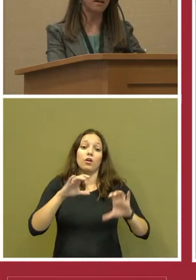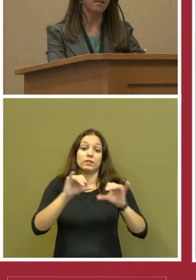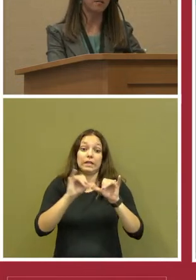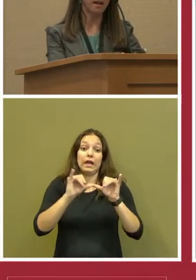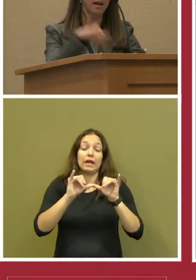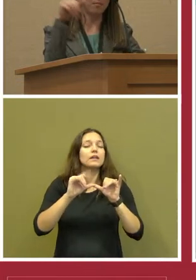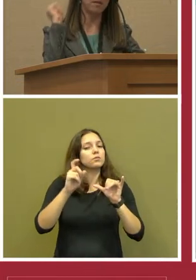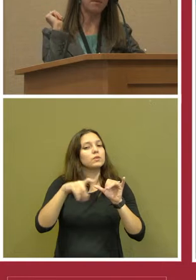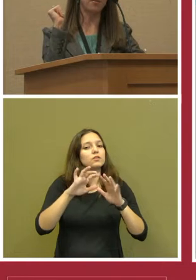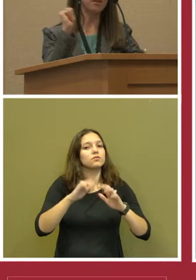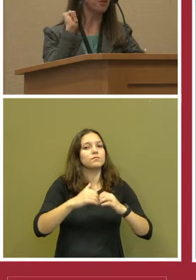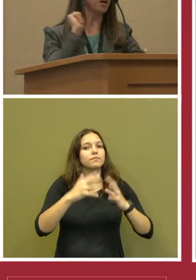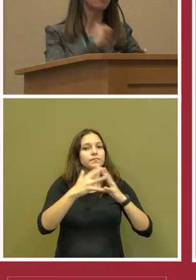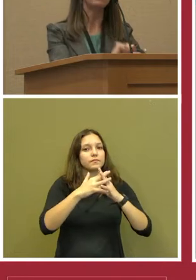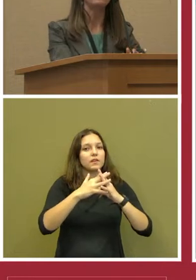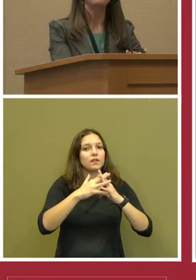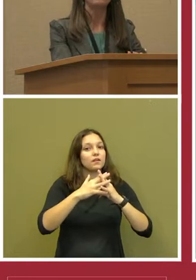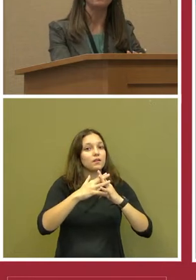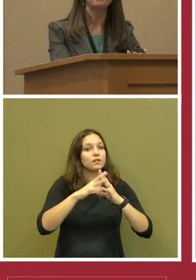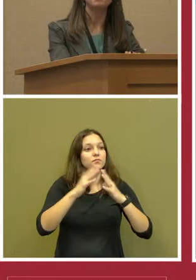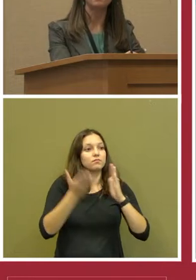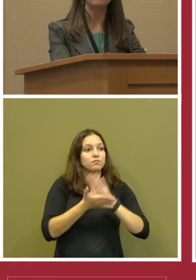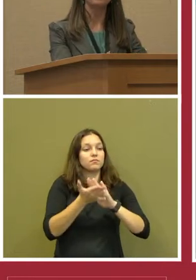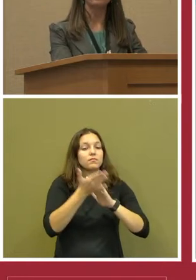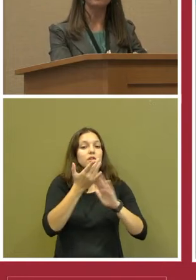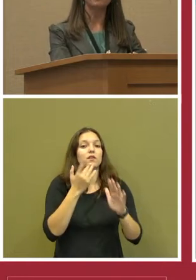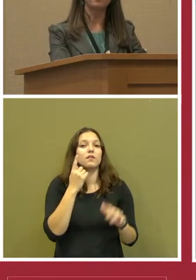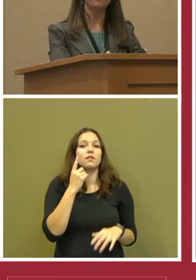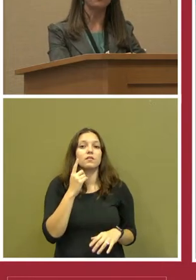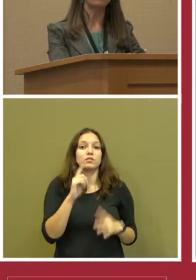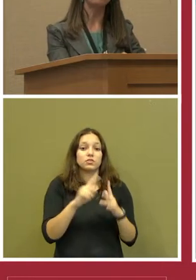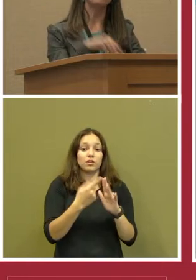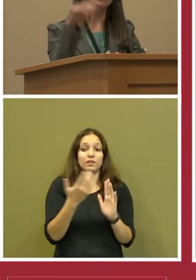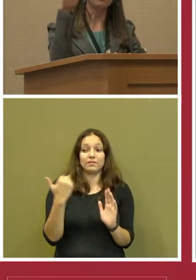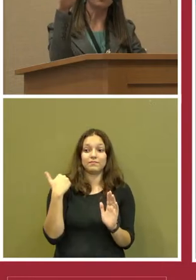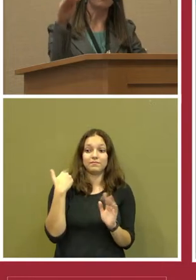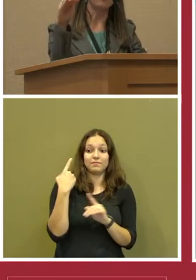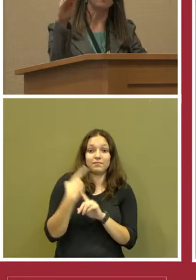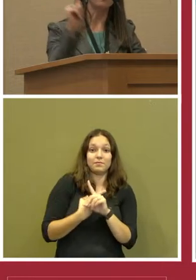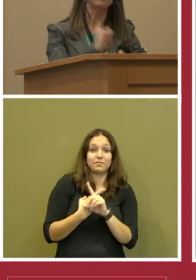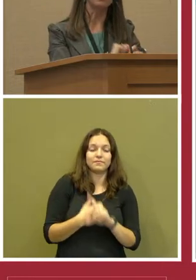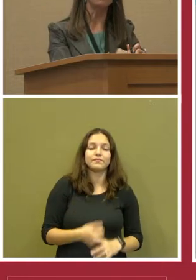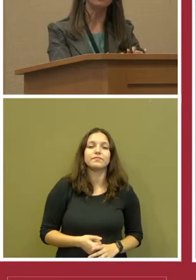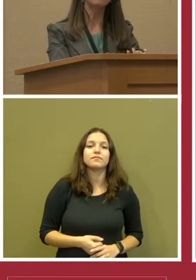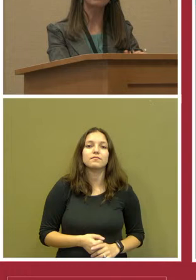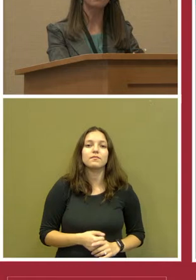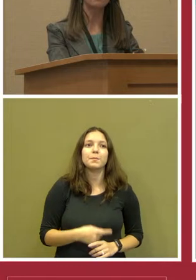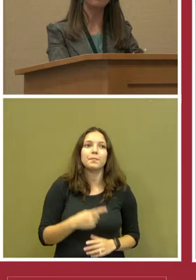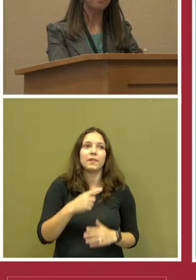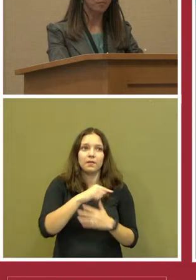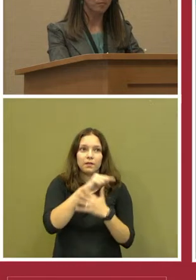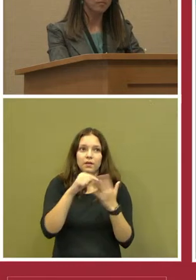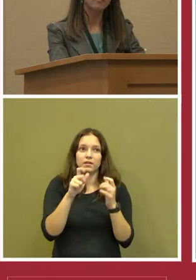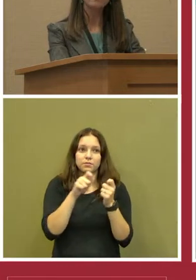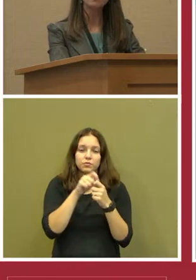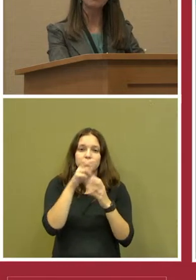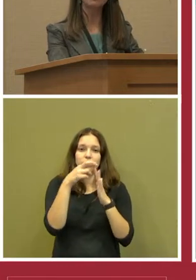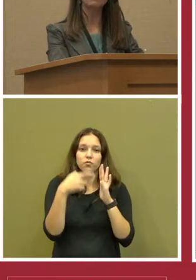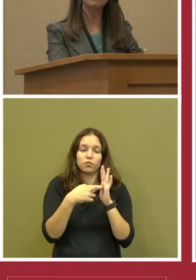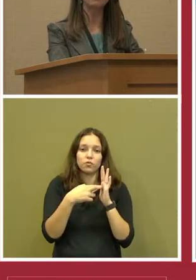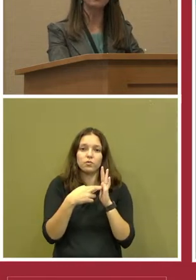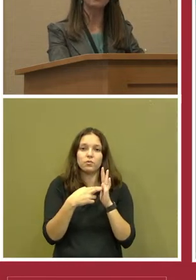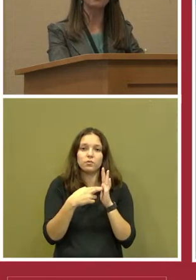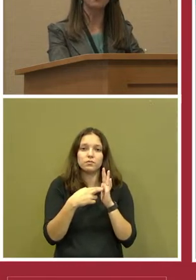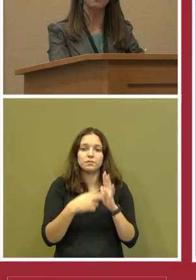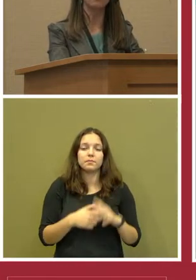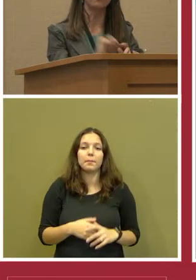as of about a month ago. And there's pretty specific rules. These are some key ones. Most